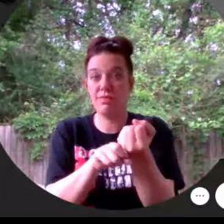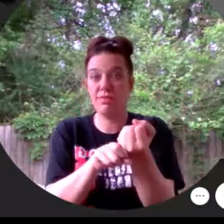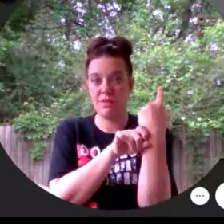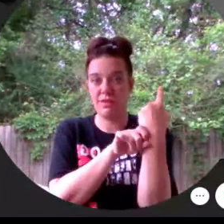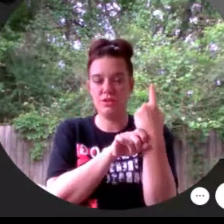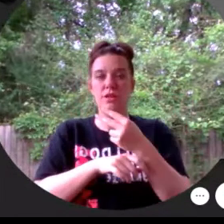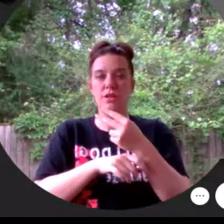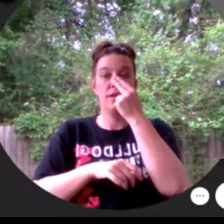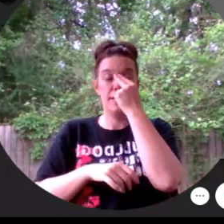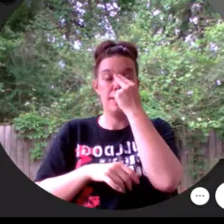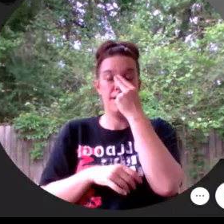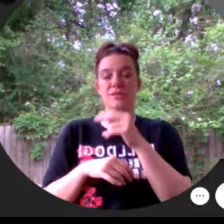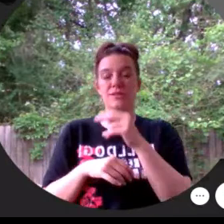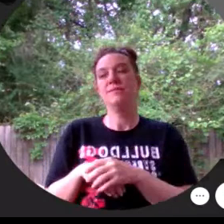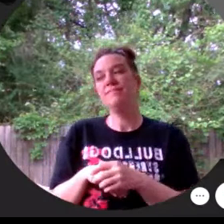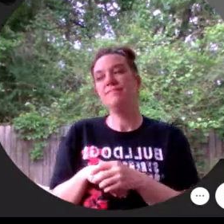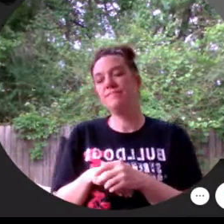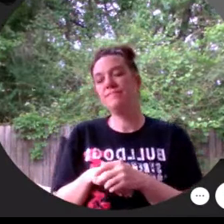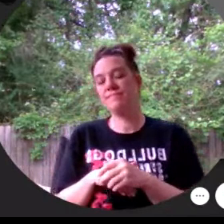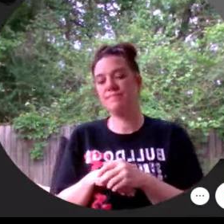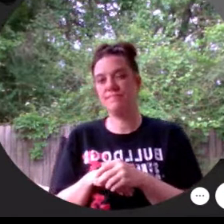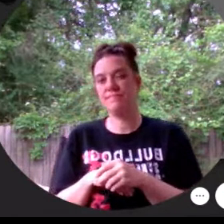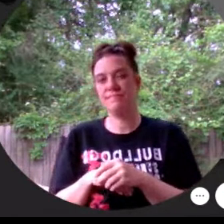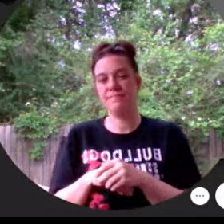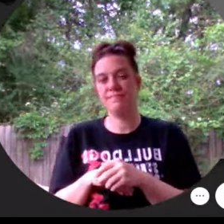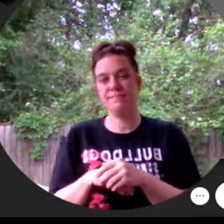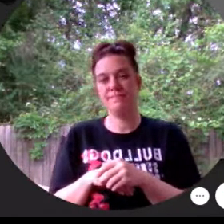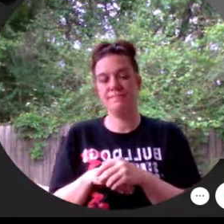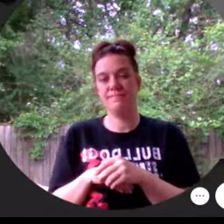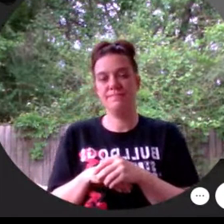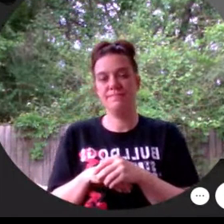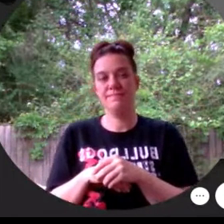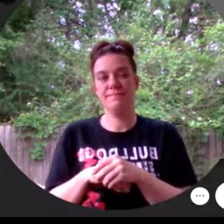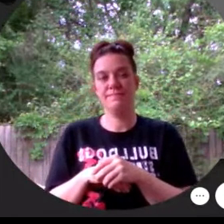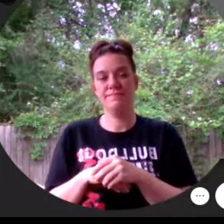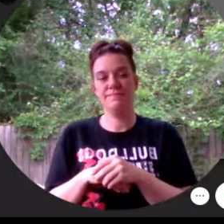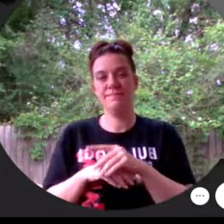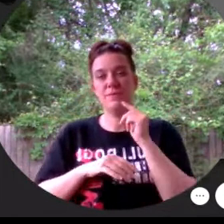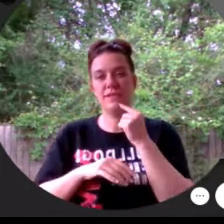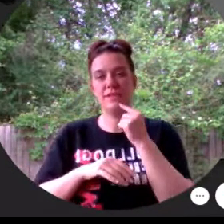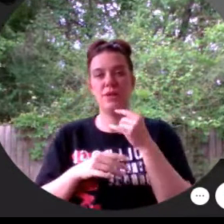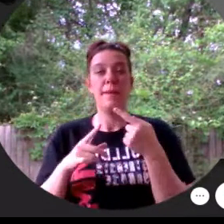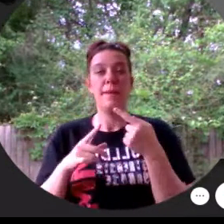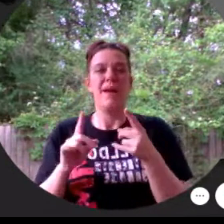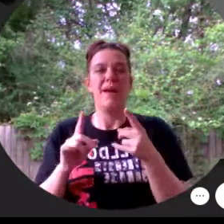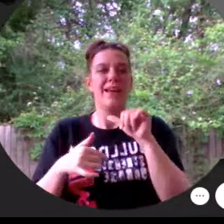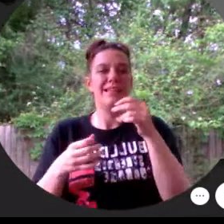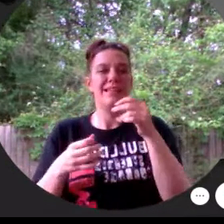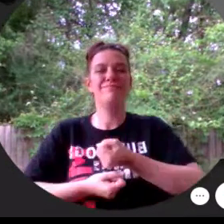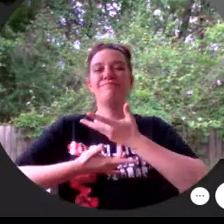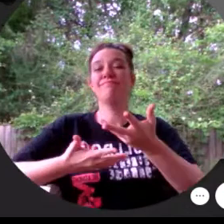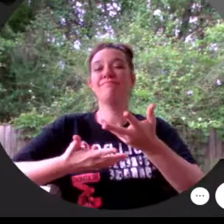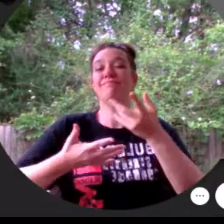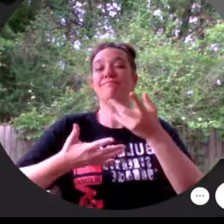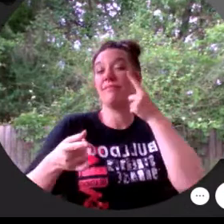Niles' nod was sympathetic without expressing agreement.